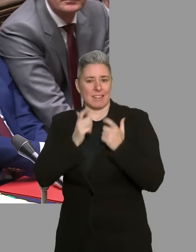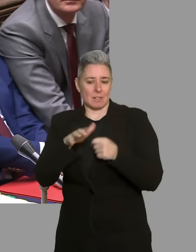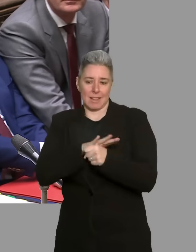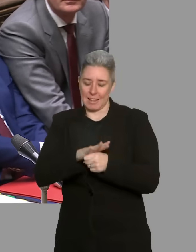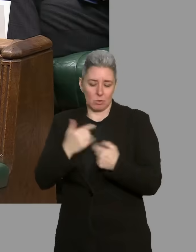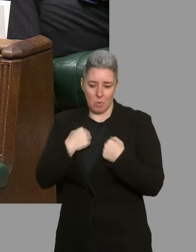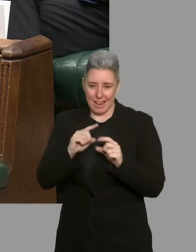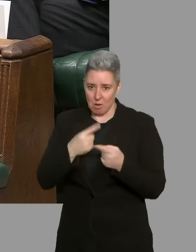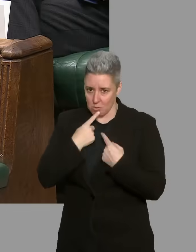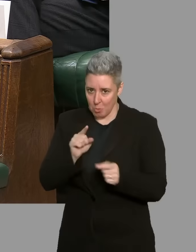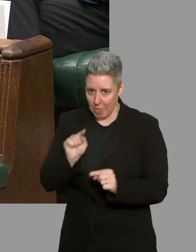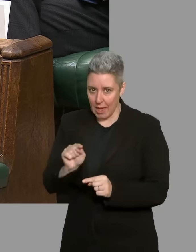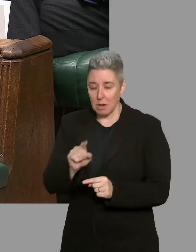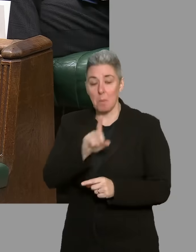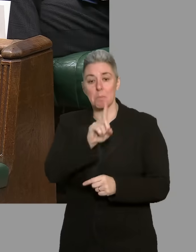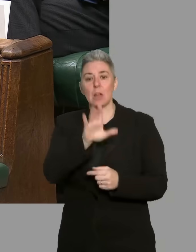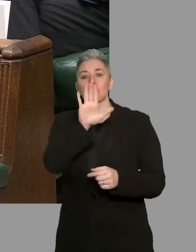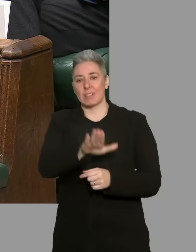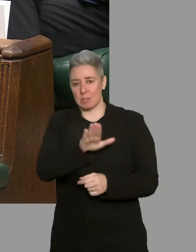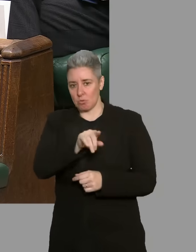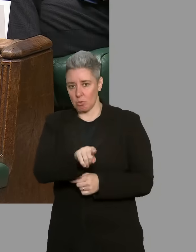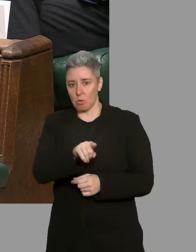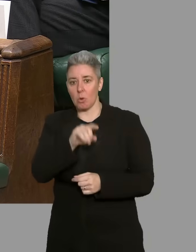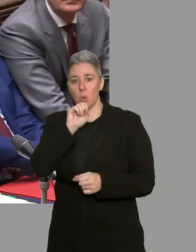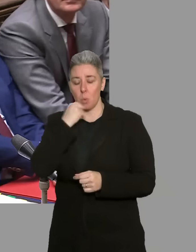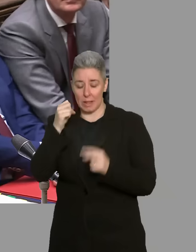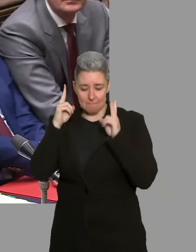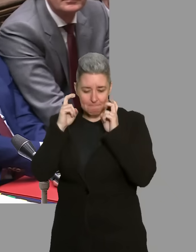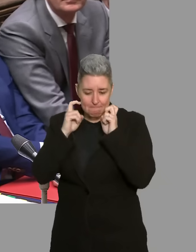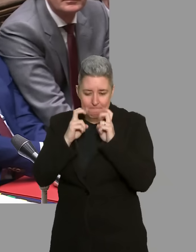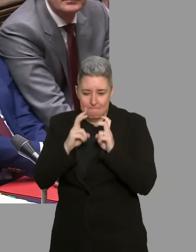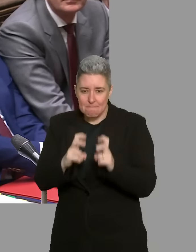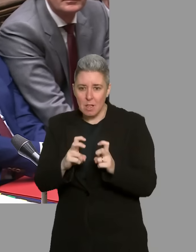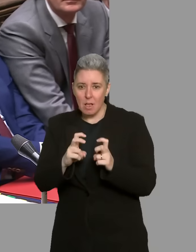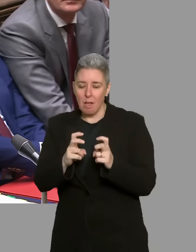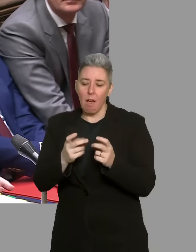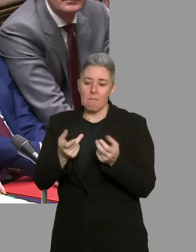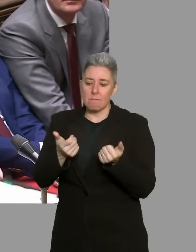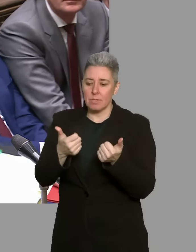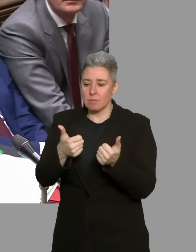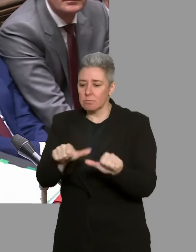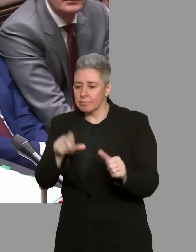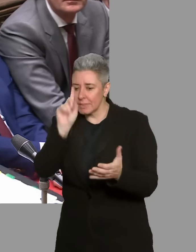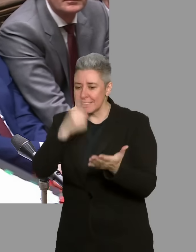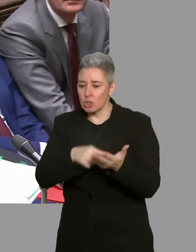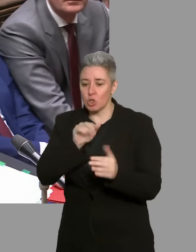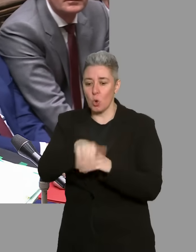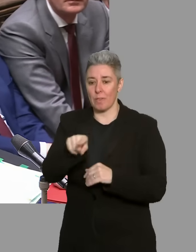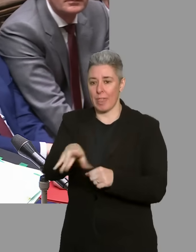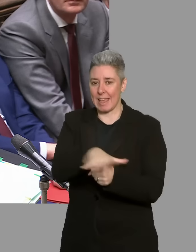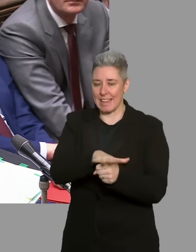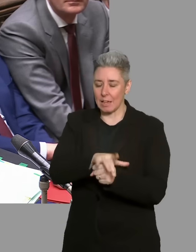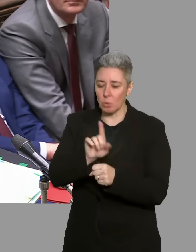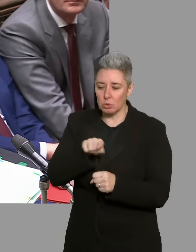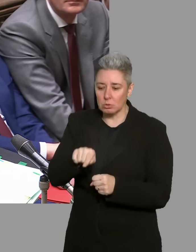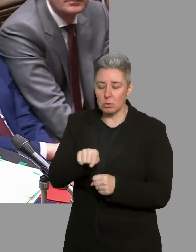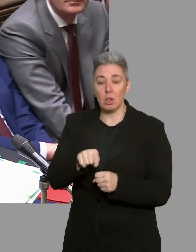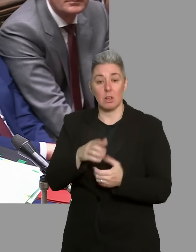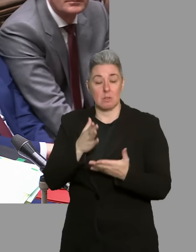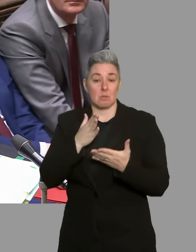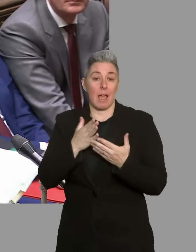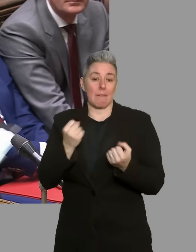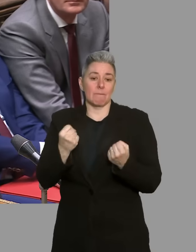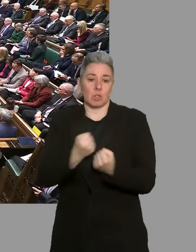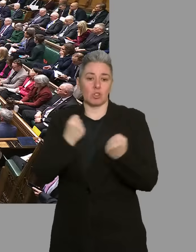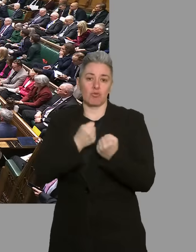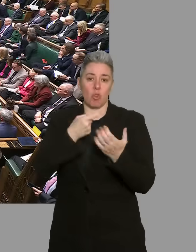look closely at the final outcome of that case. There are strong rules in place, but we will look at the outcome of the case to see whether there's more that can be